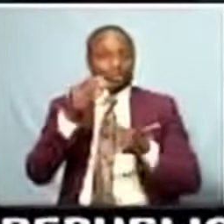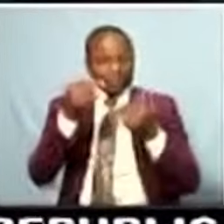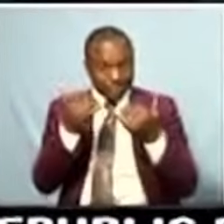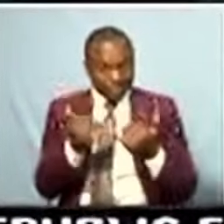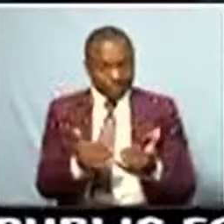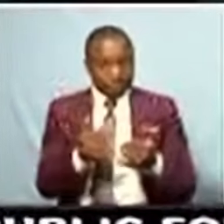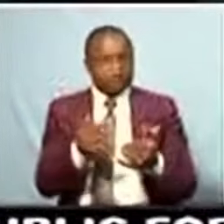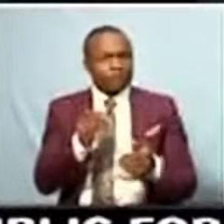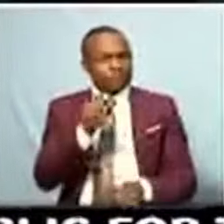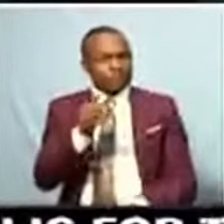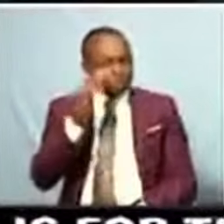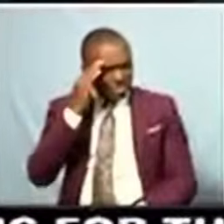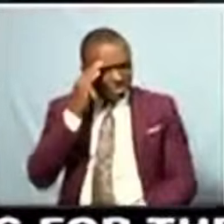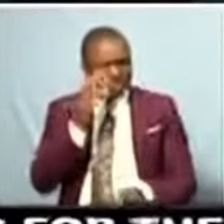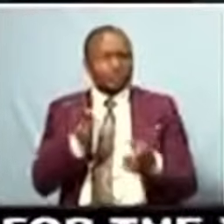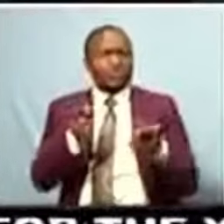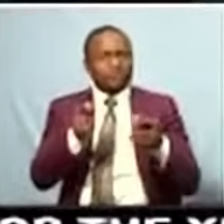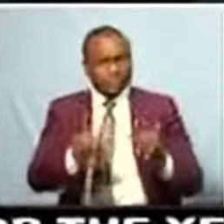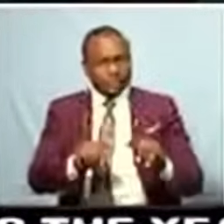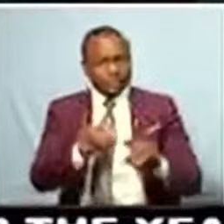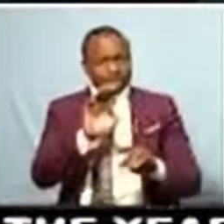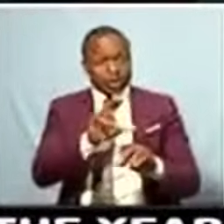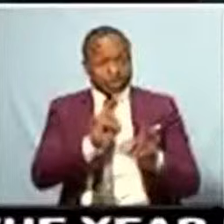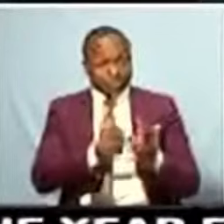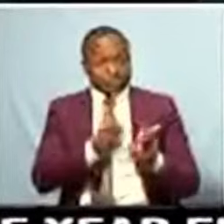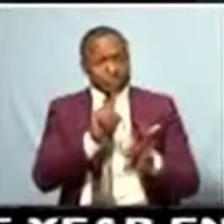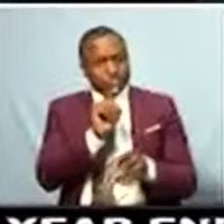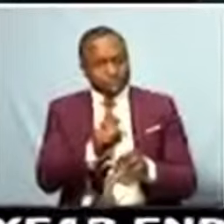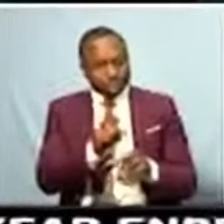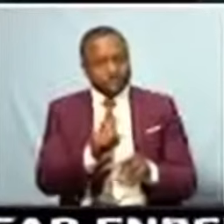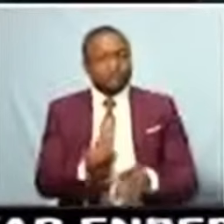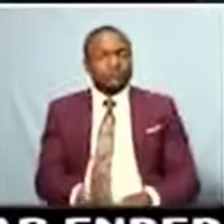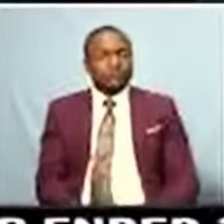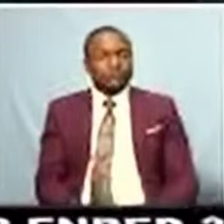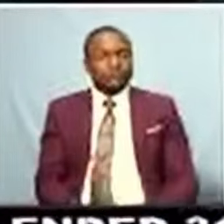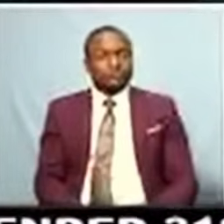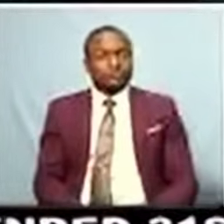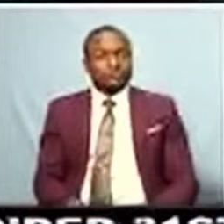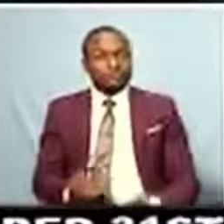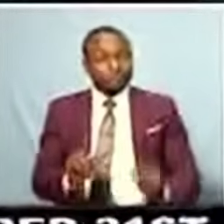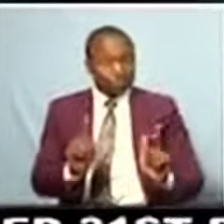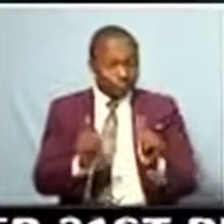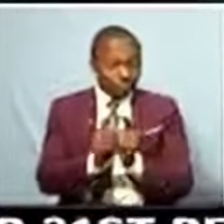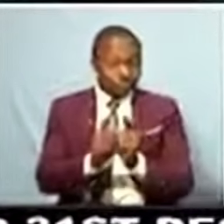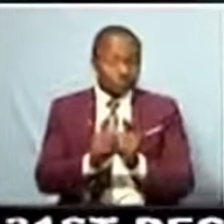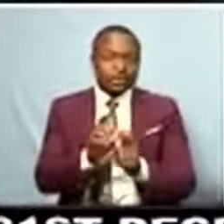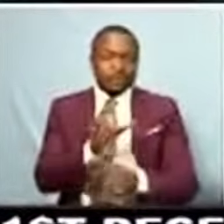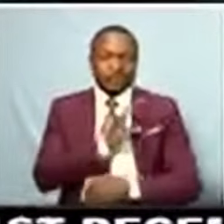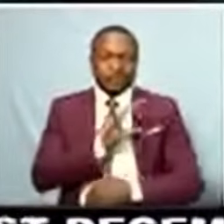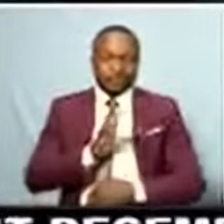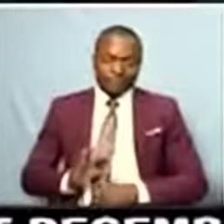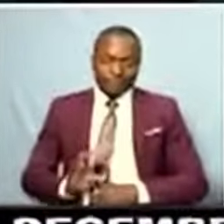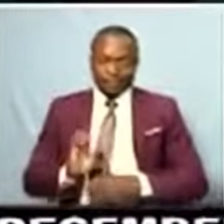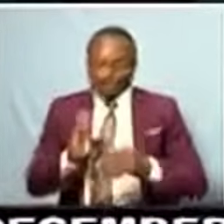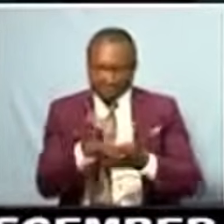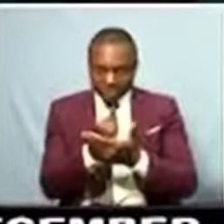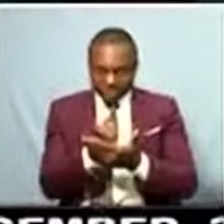did you know? Because in your response you are saying you reached out to the supplier, you engaged the